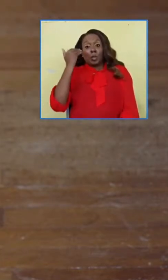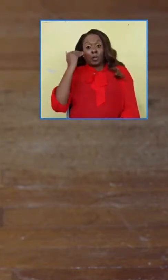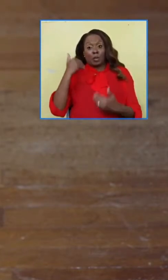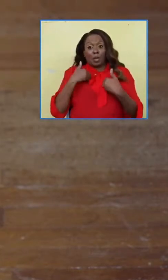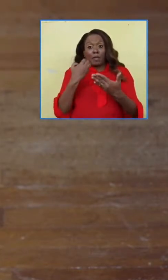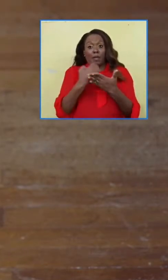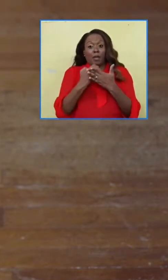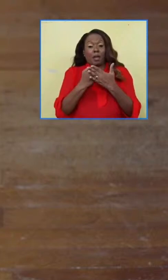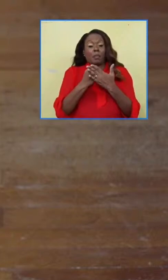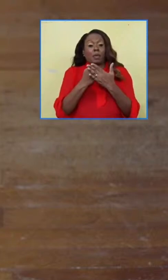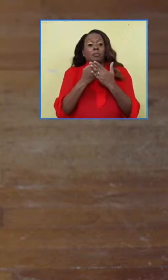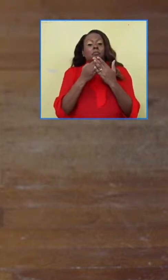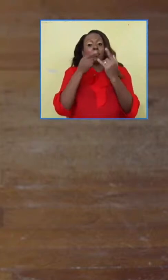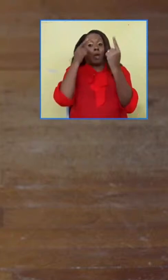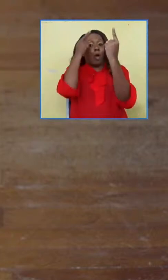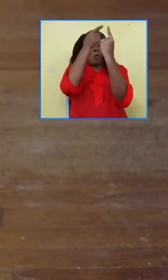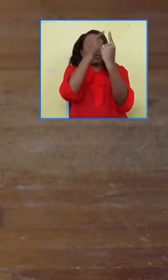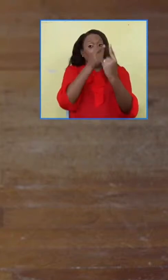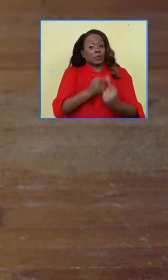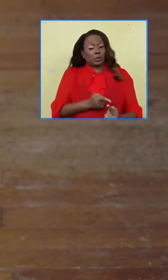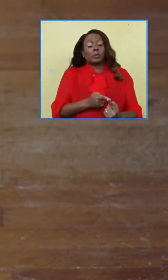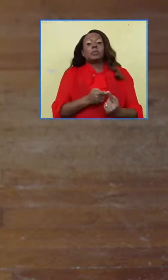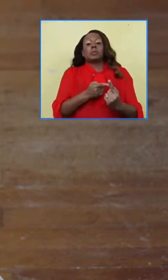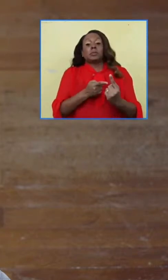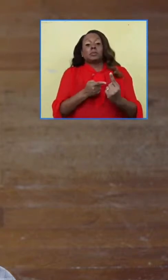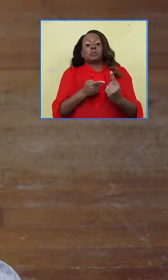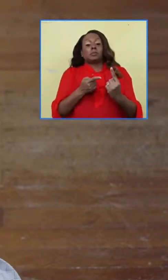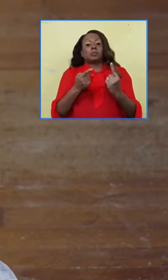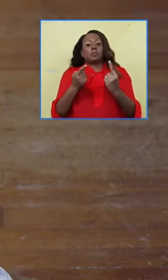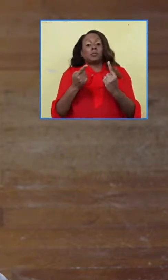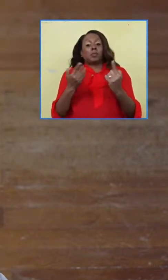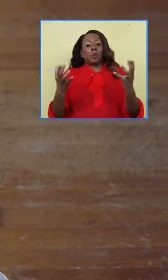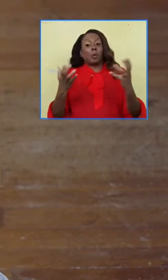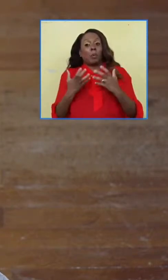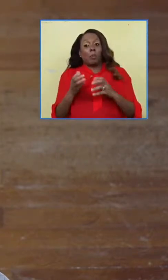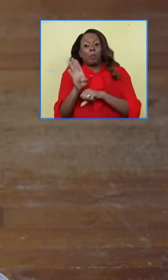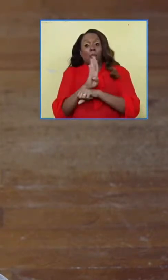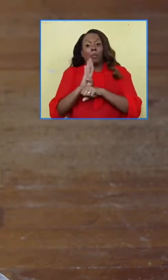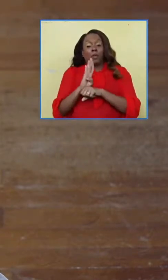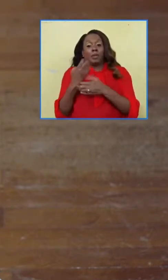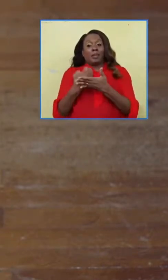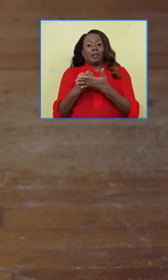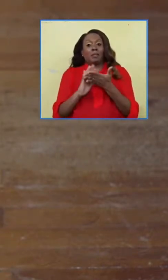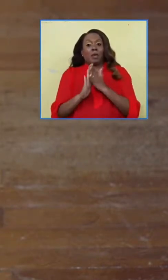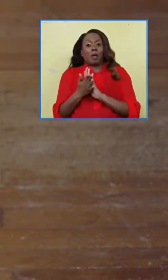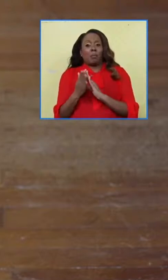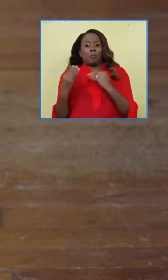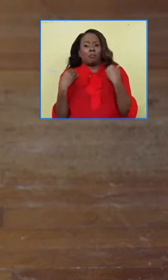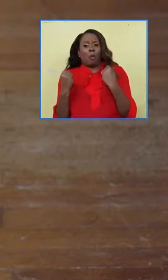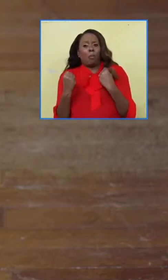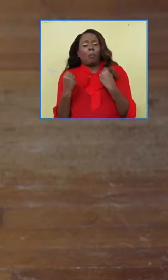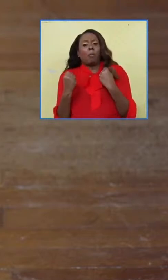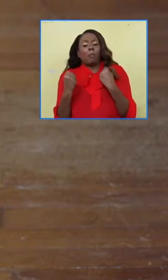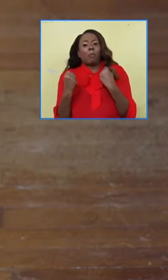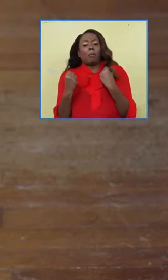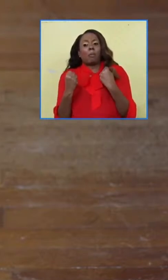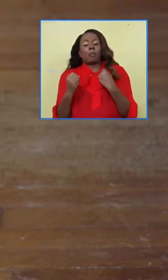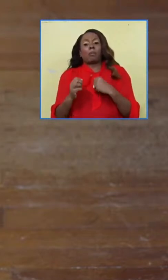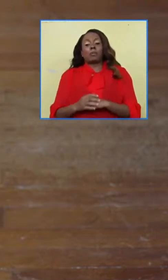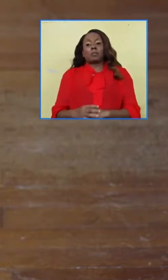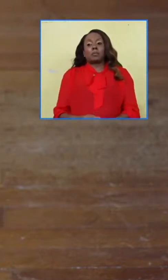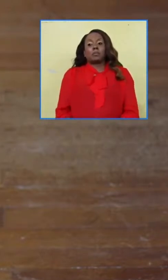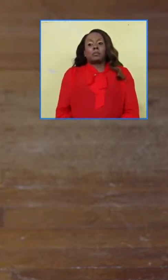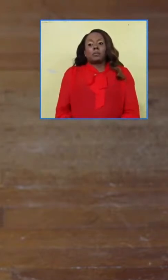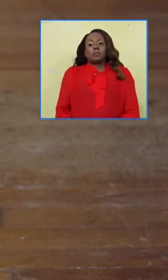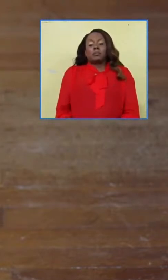objectives for debt restructuring, hopefully to make Barbados a stronger and the economy stronger, the NIS only really